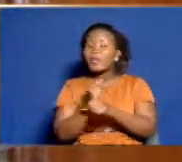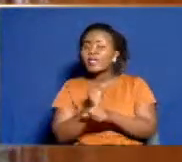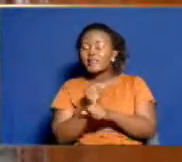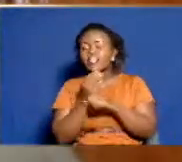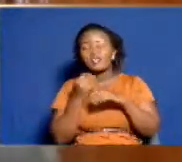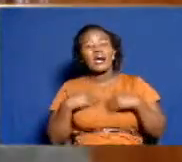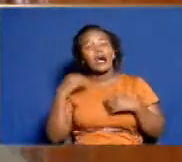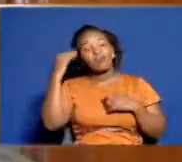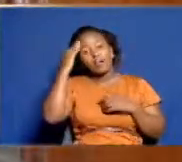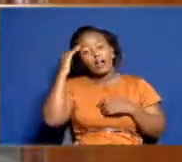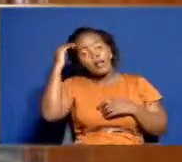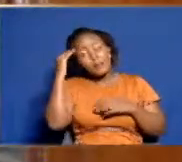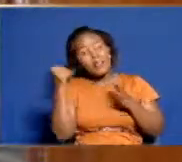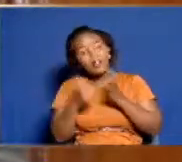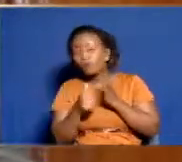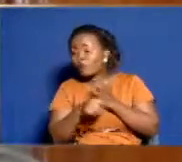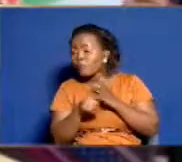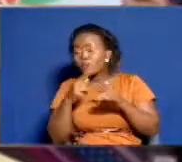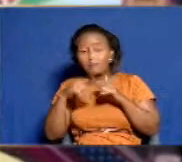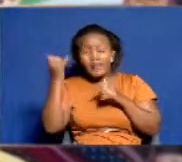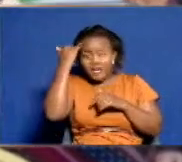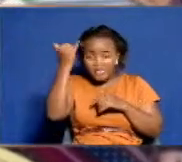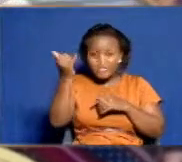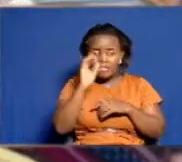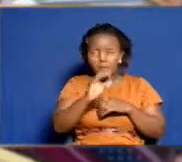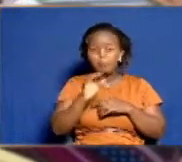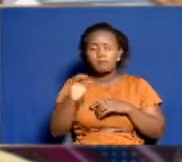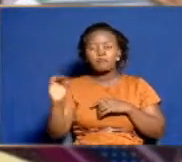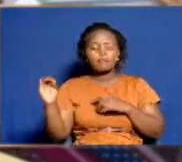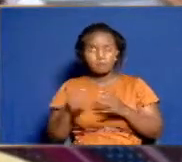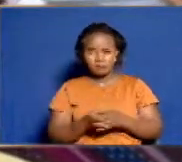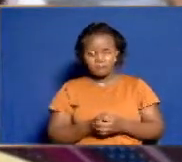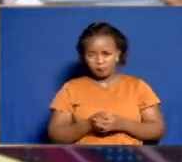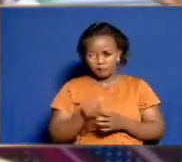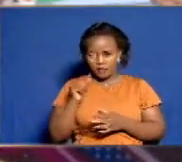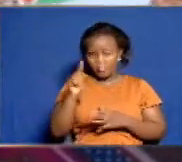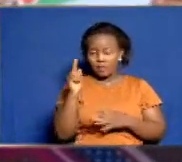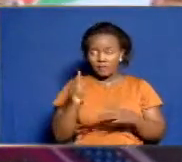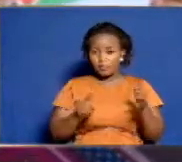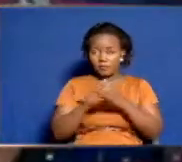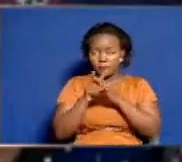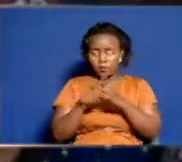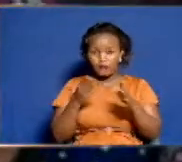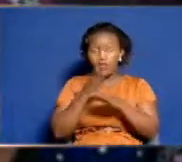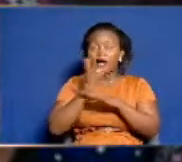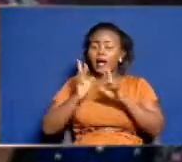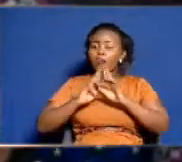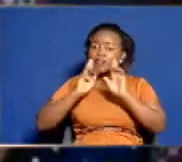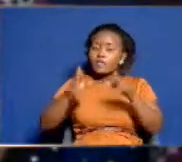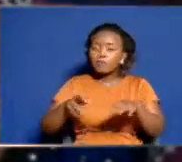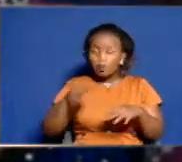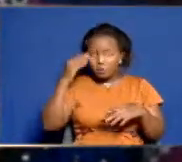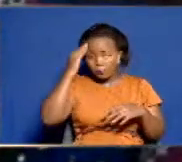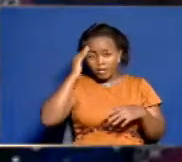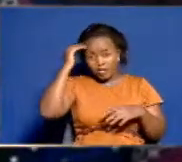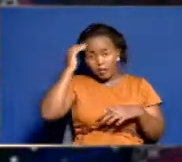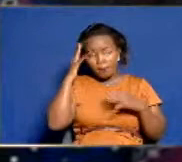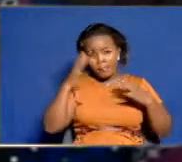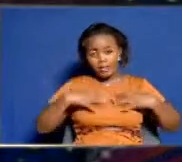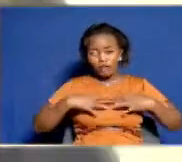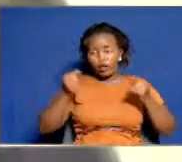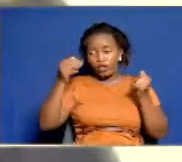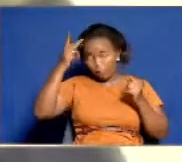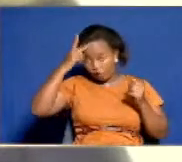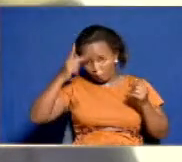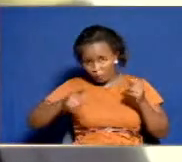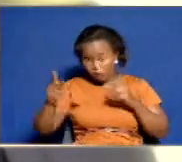mental health need but will not know about it. The revelation coming in the backdrop of reports by the Mental Health Policy Task Force